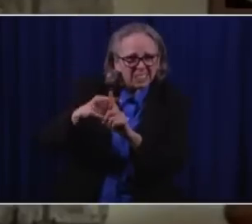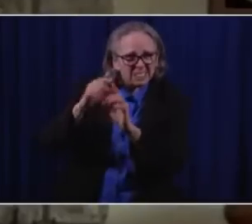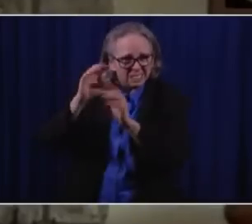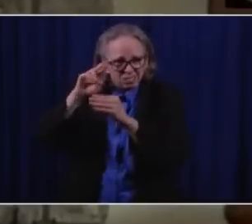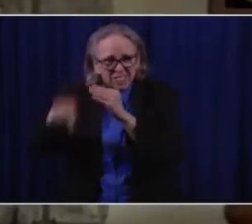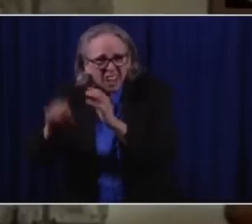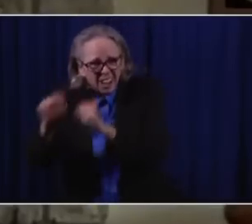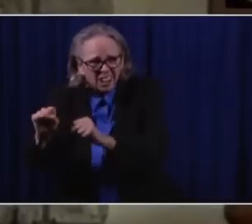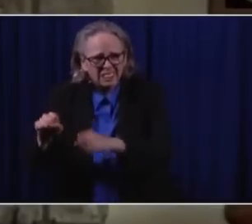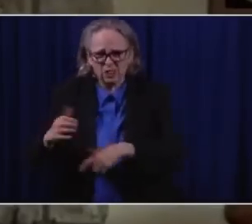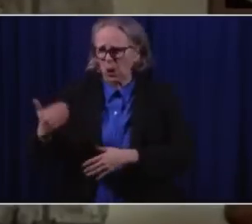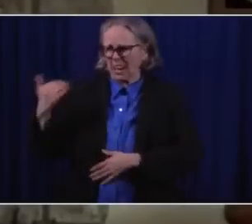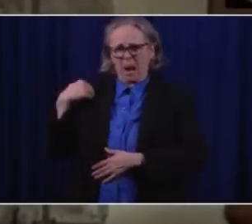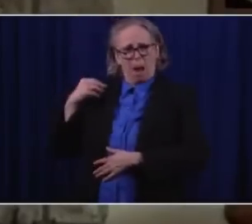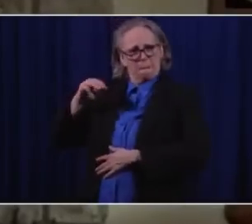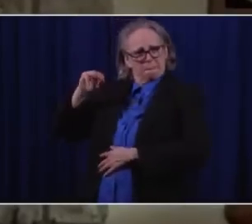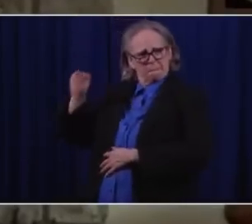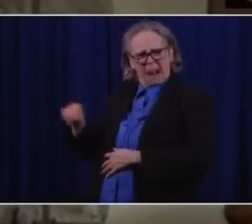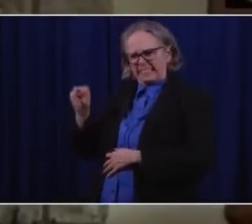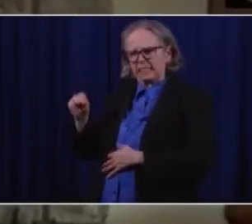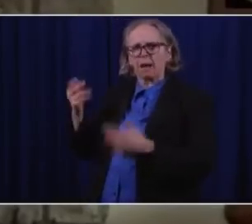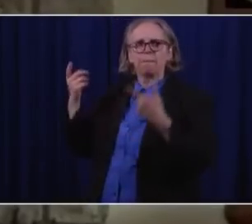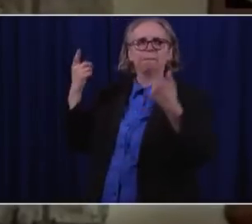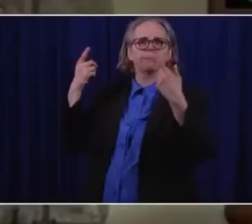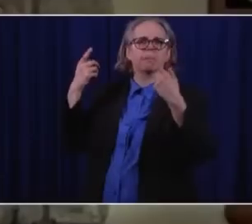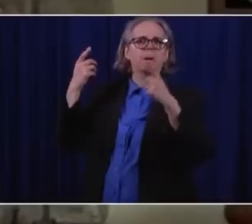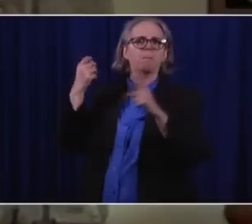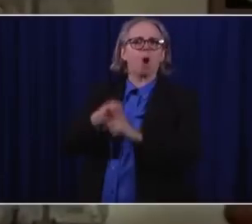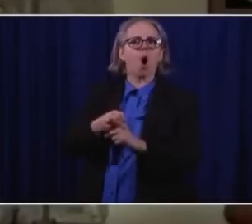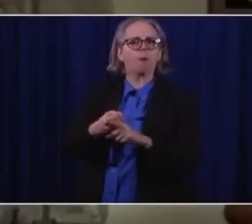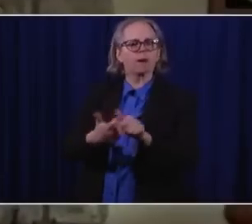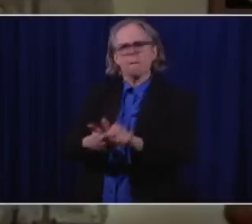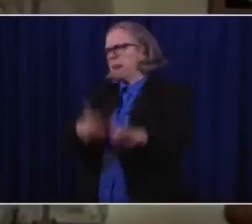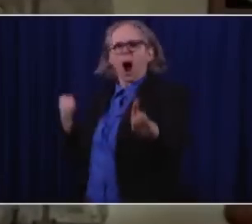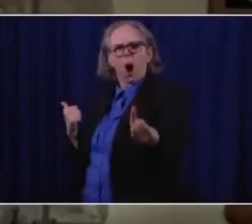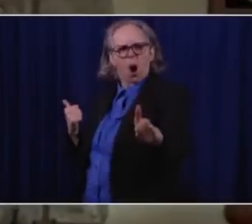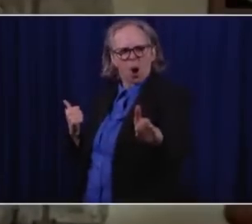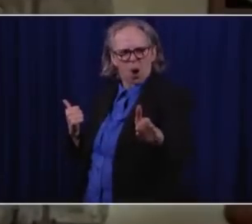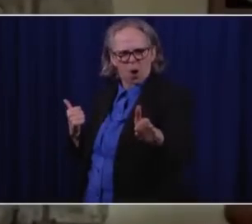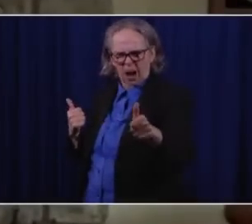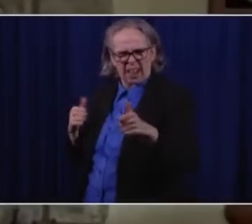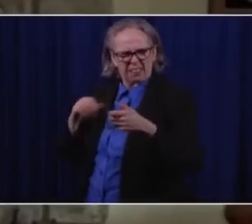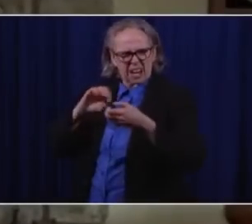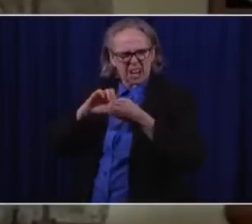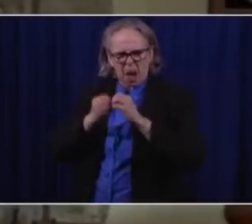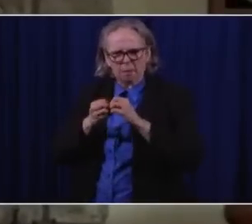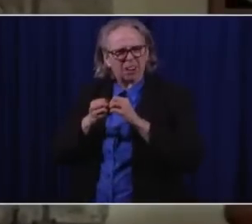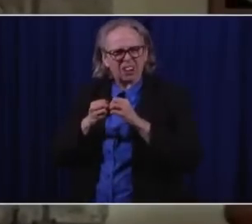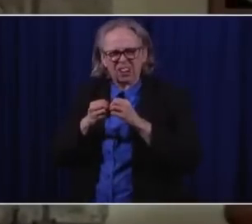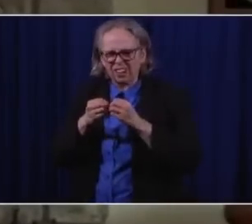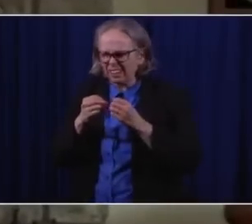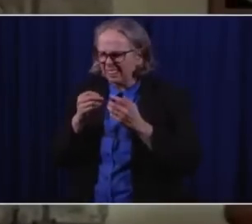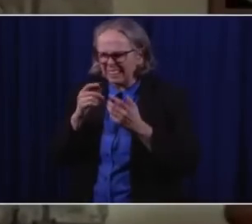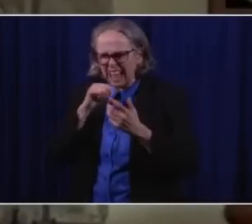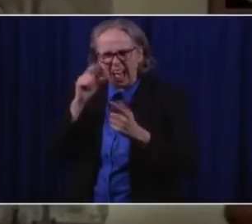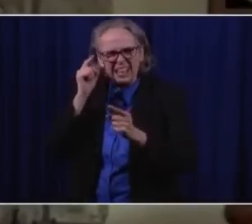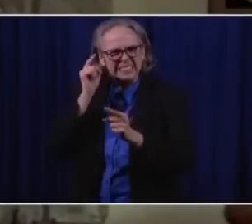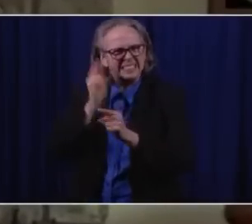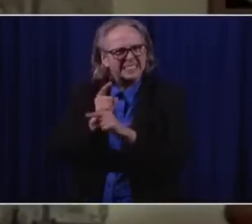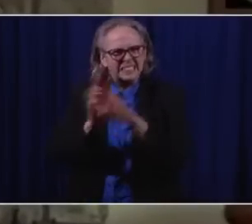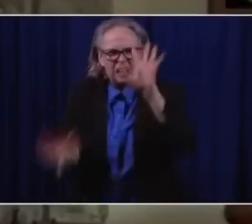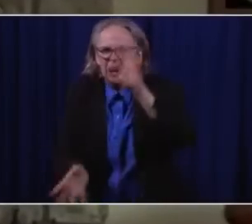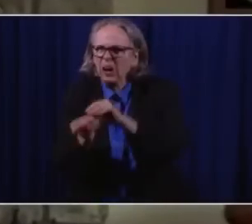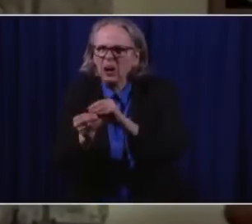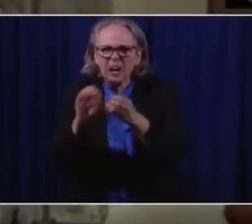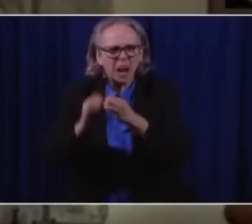couldn't report correctly, or was underreported. So throughout this, they've been doing this. We thought that that was the